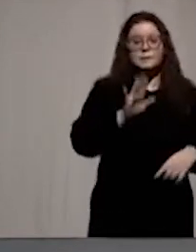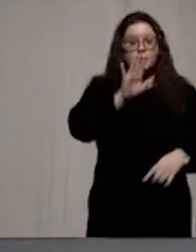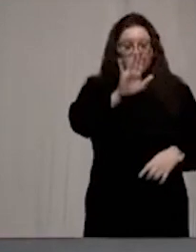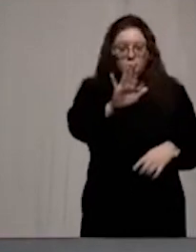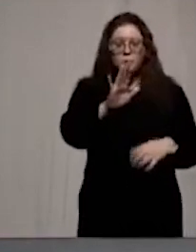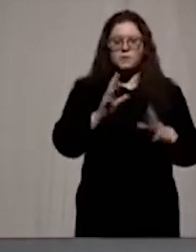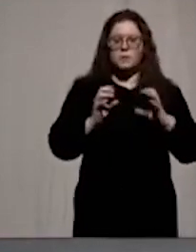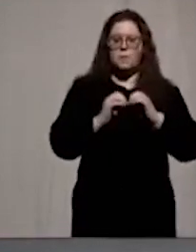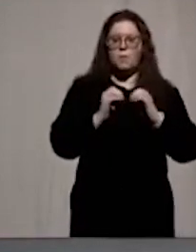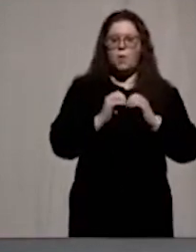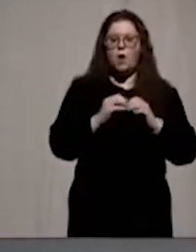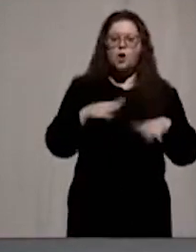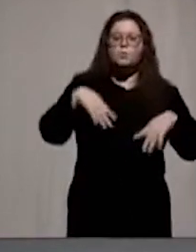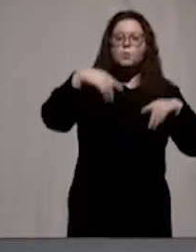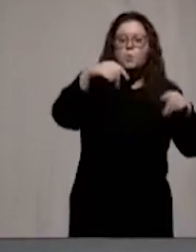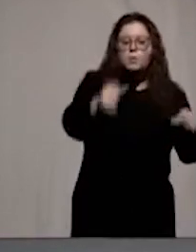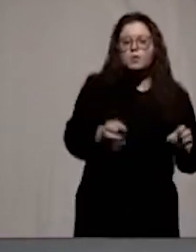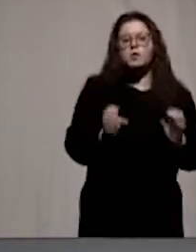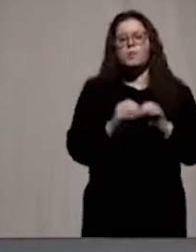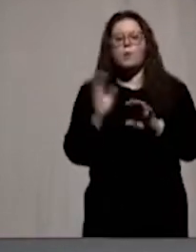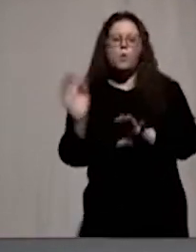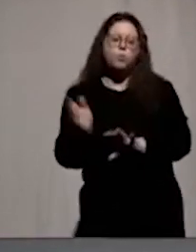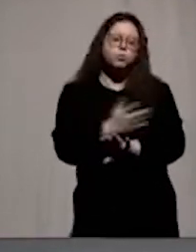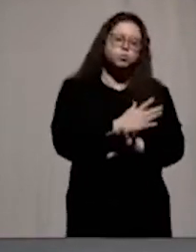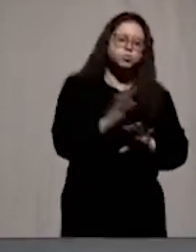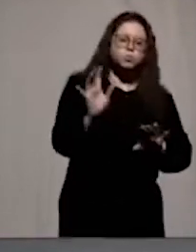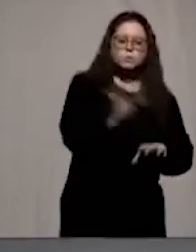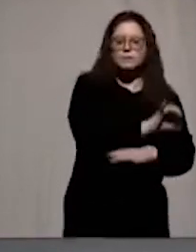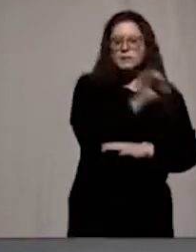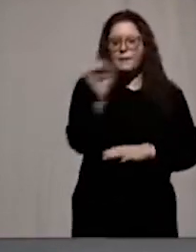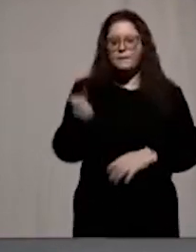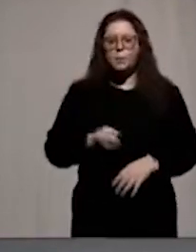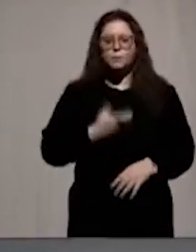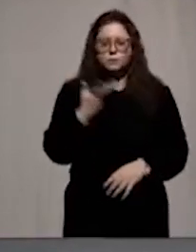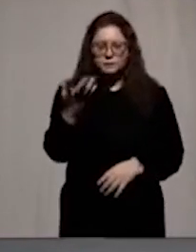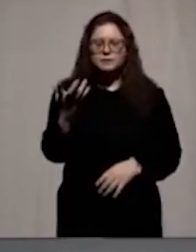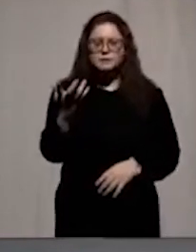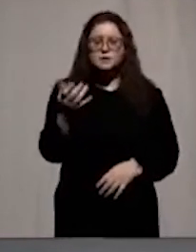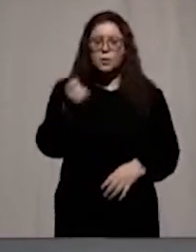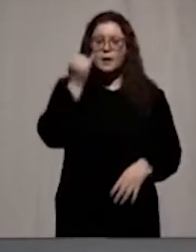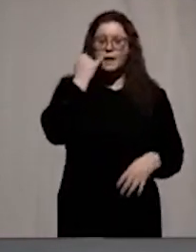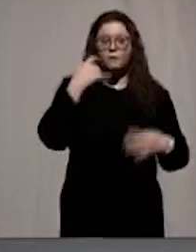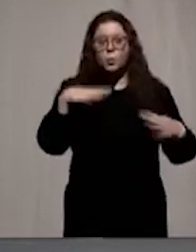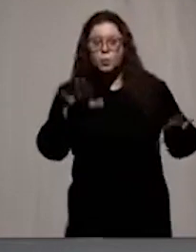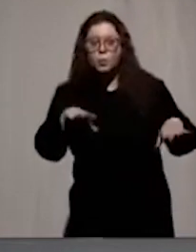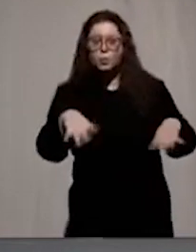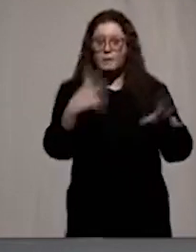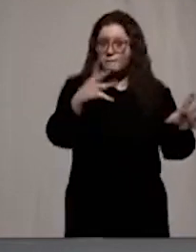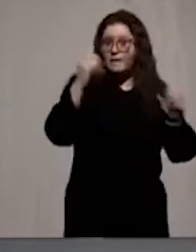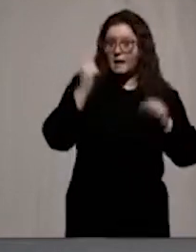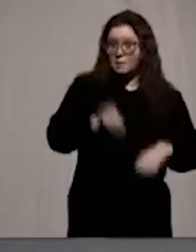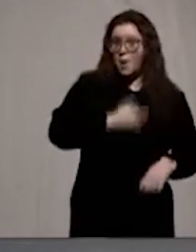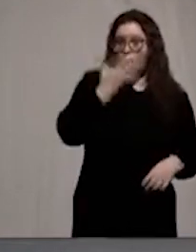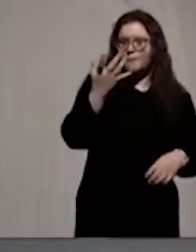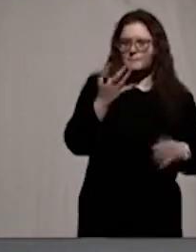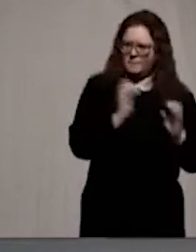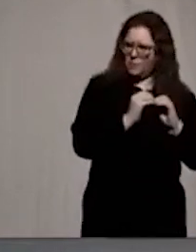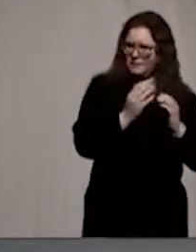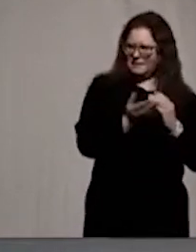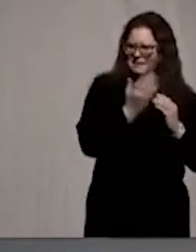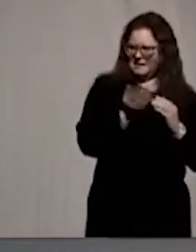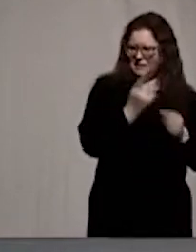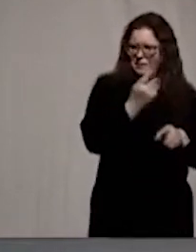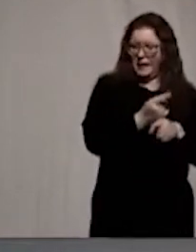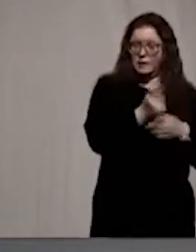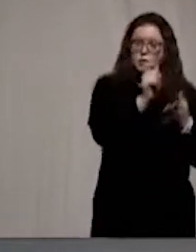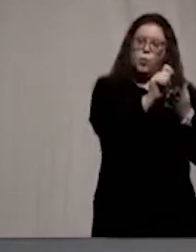there's a lot more flow, like it's a lot more like poetry. I bet if I was like, guys, write me a quick poem, it'd be a lot easier, right? Probably would